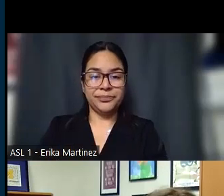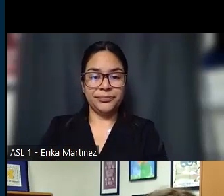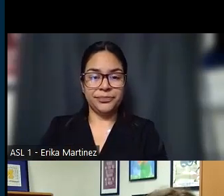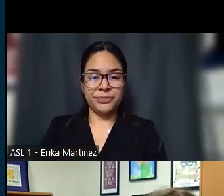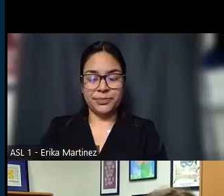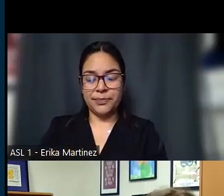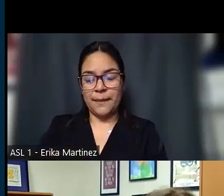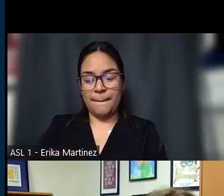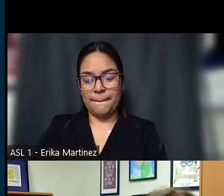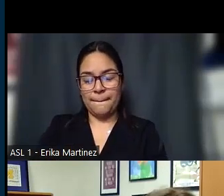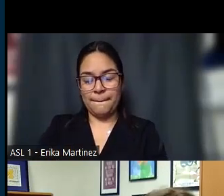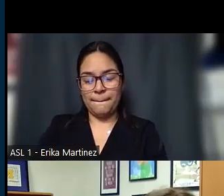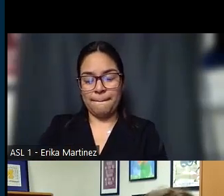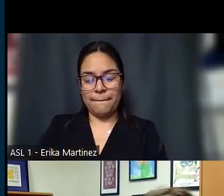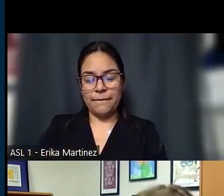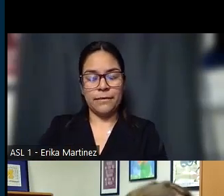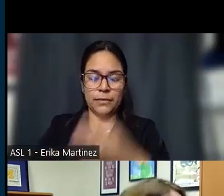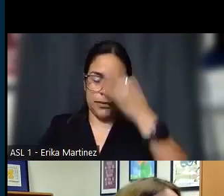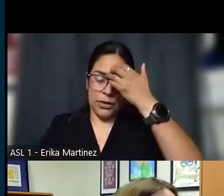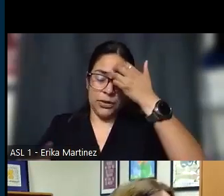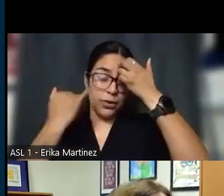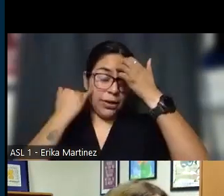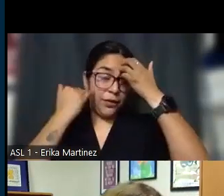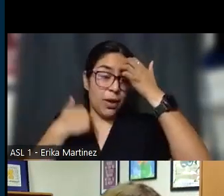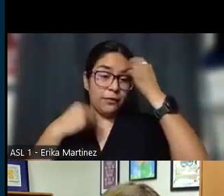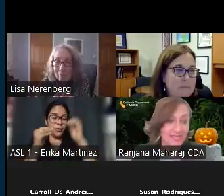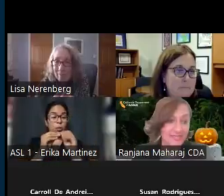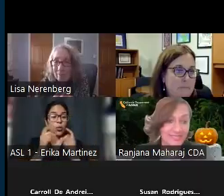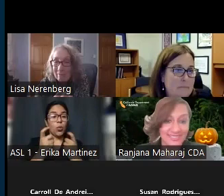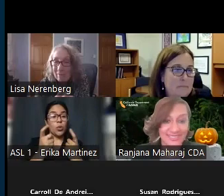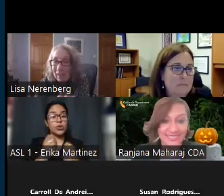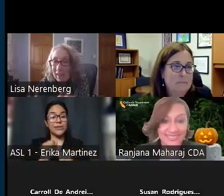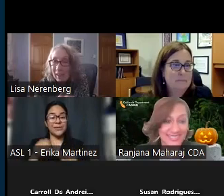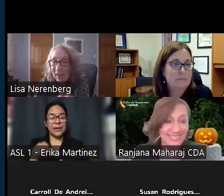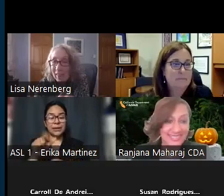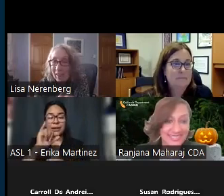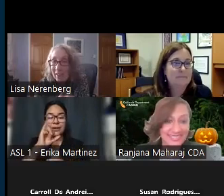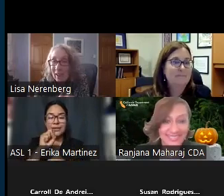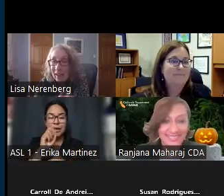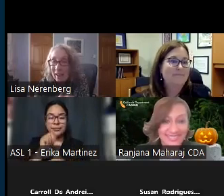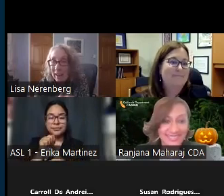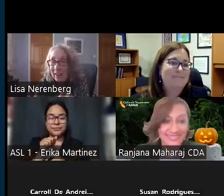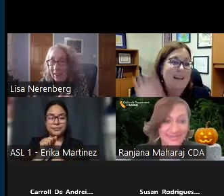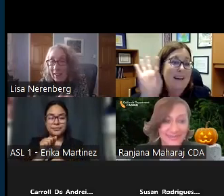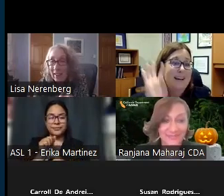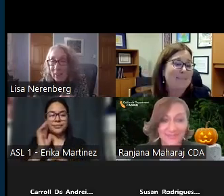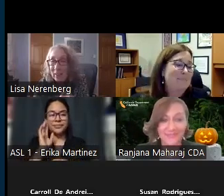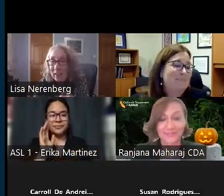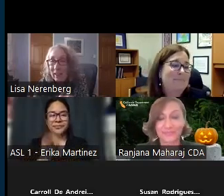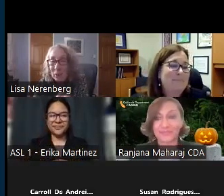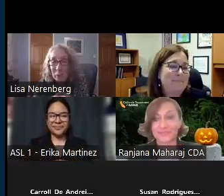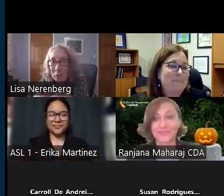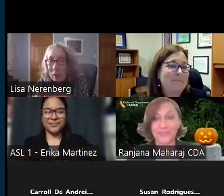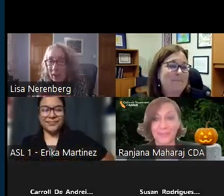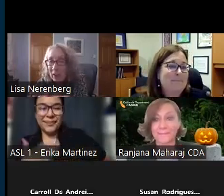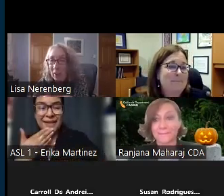to ask those questions. I know Lisa has her hand up. Hi, Lisa. Hi there, and hi, Lee. Hi. Thanks